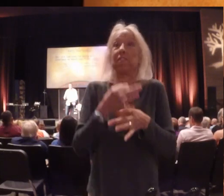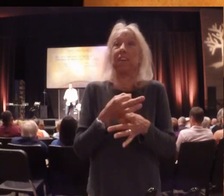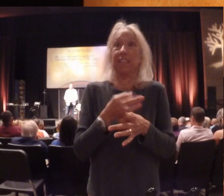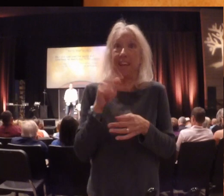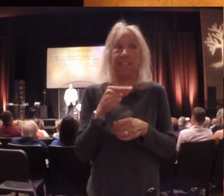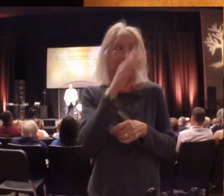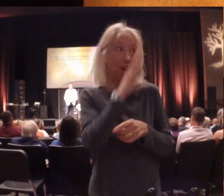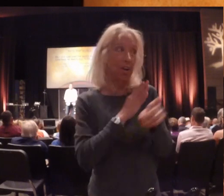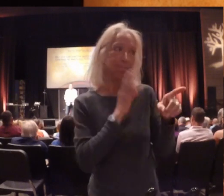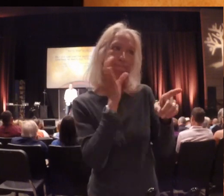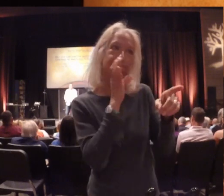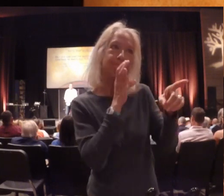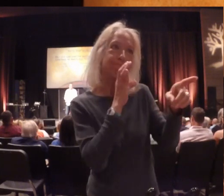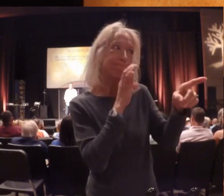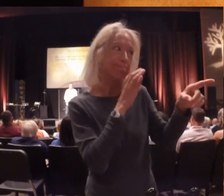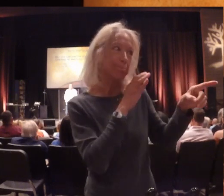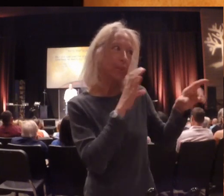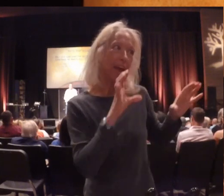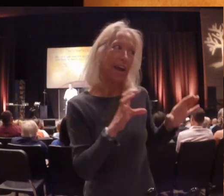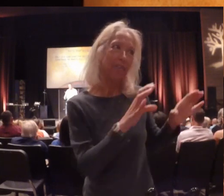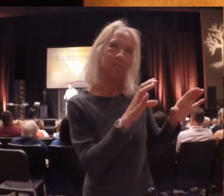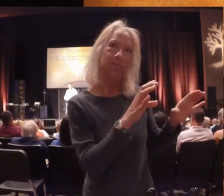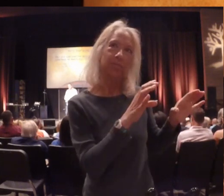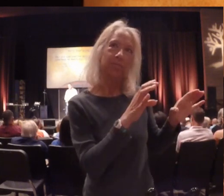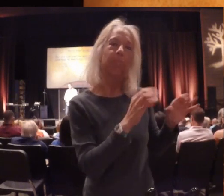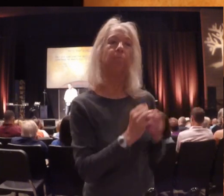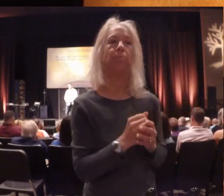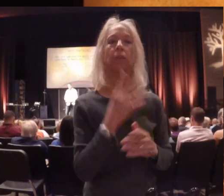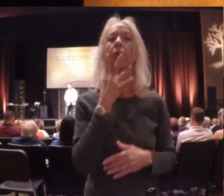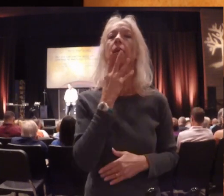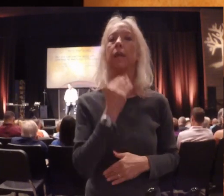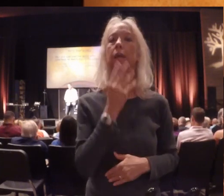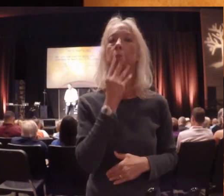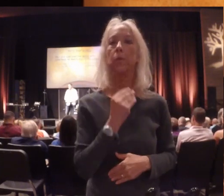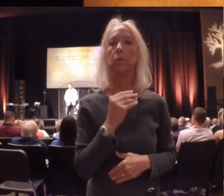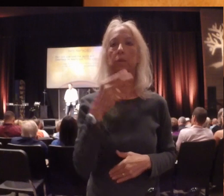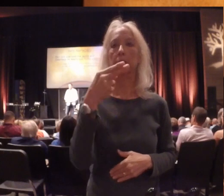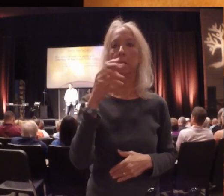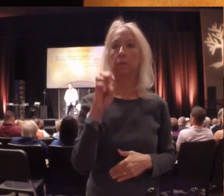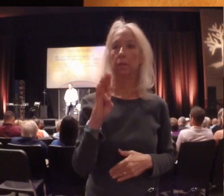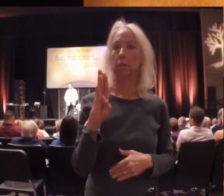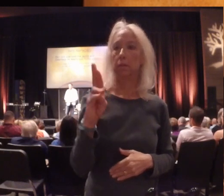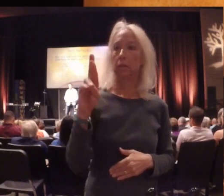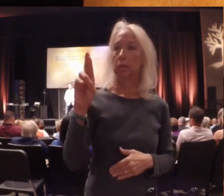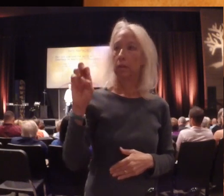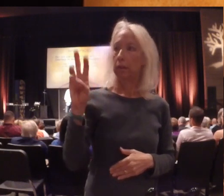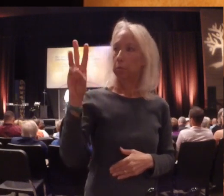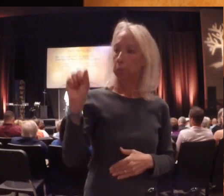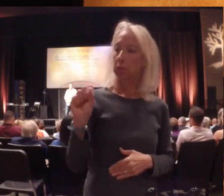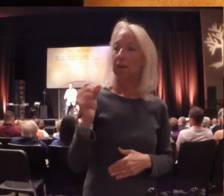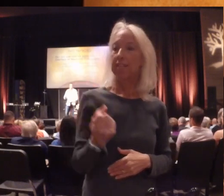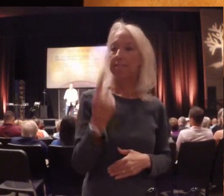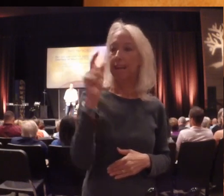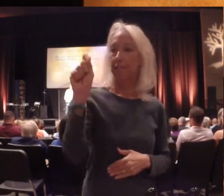something. It's in action. And God is looking for that kind of faith. Now, Hebrews 11:6 is a verse we all should commit to memory. We all should remember.